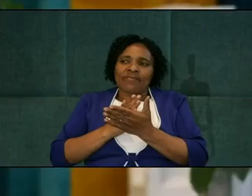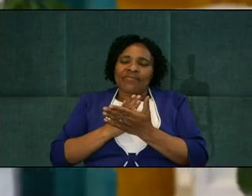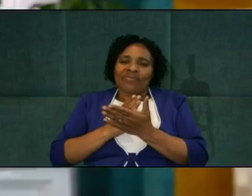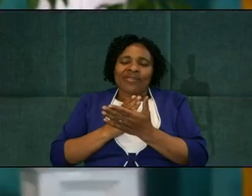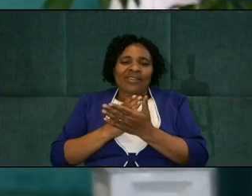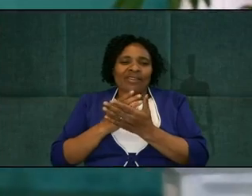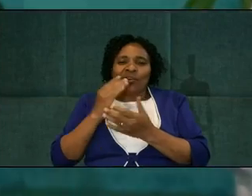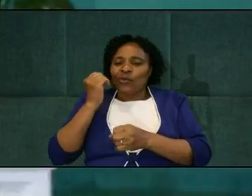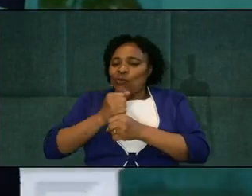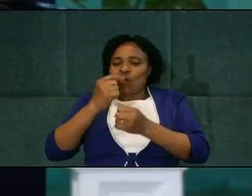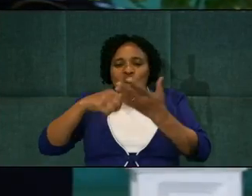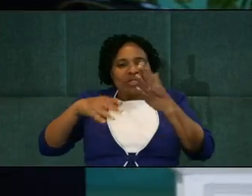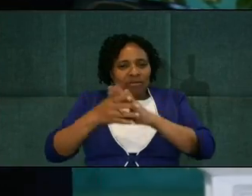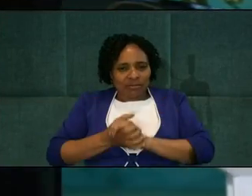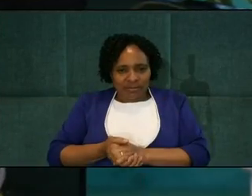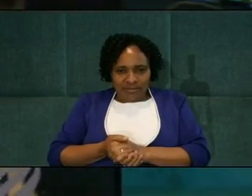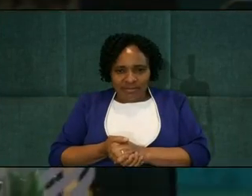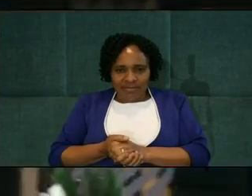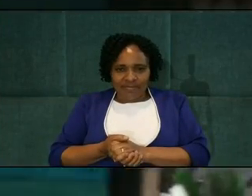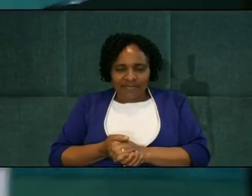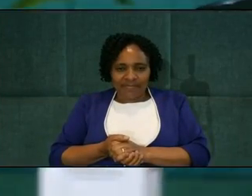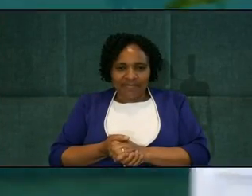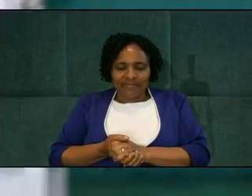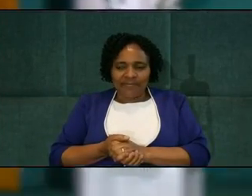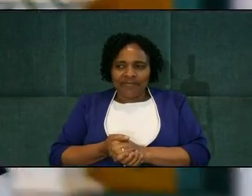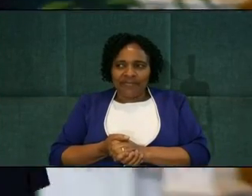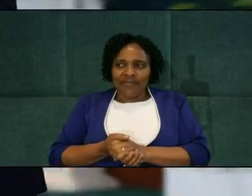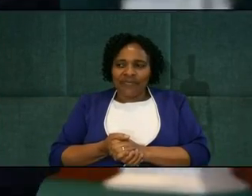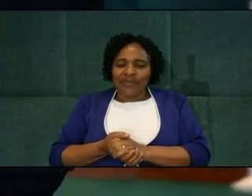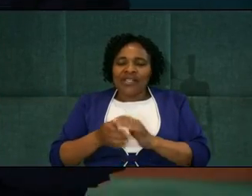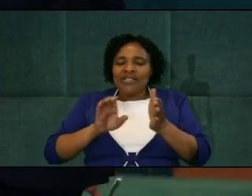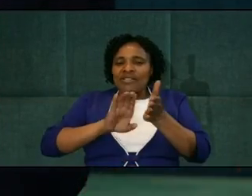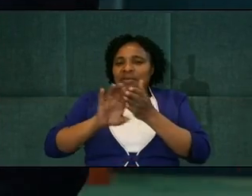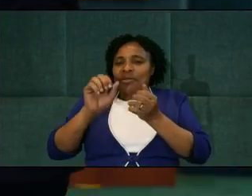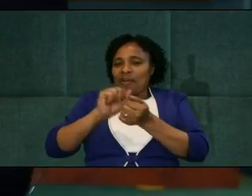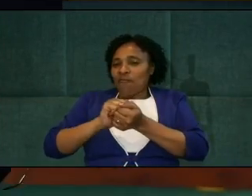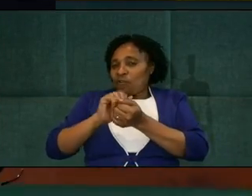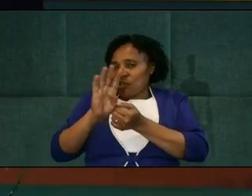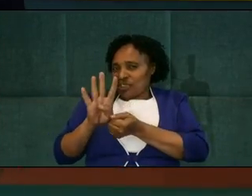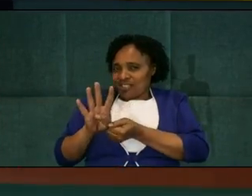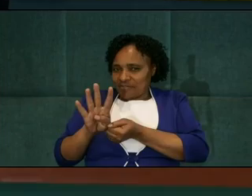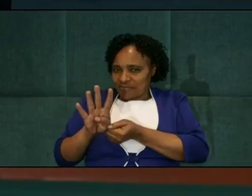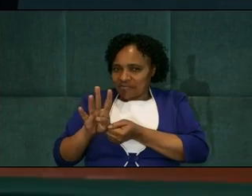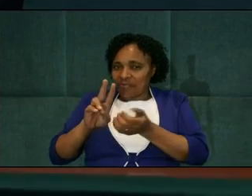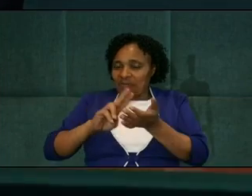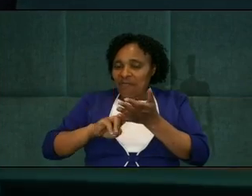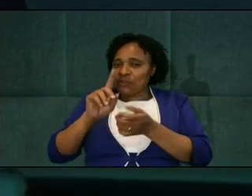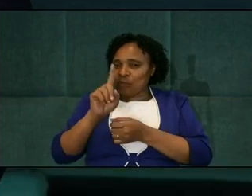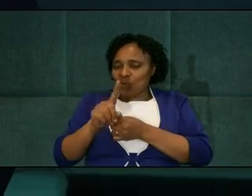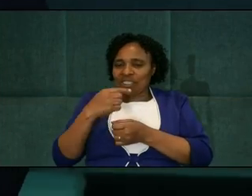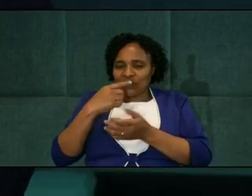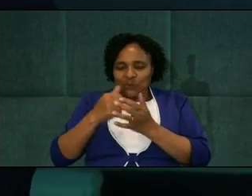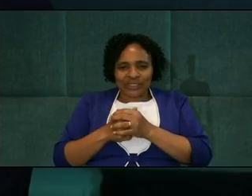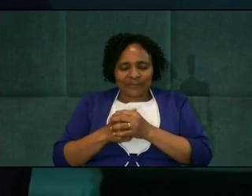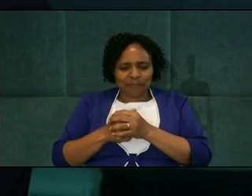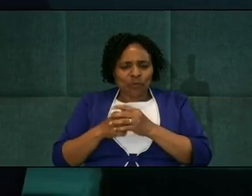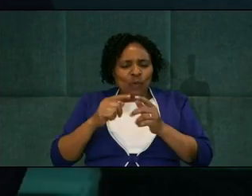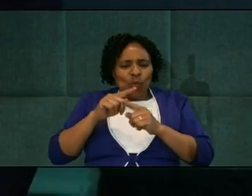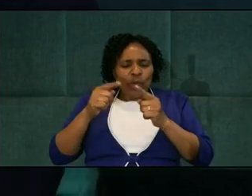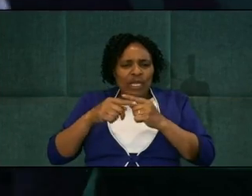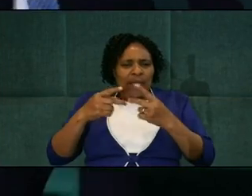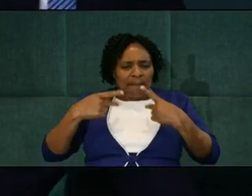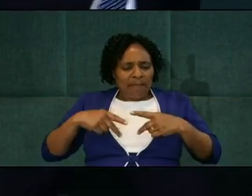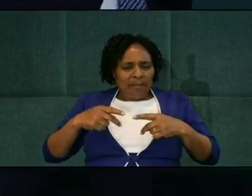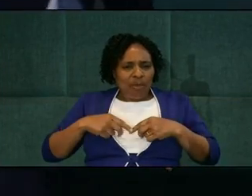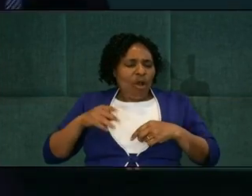So what do we do now? Well, chapter 14, verse 1 says, when the people heard